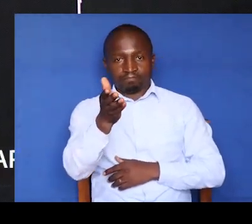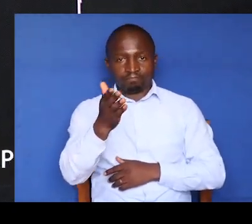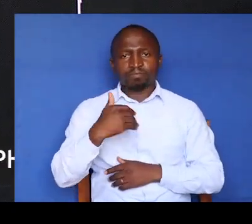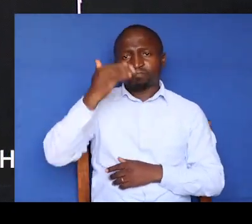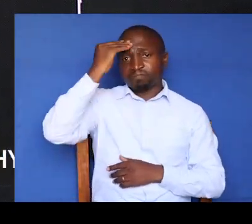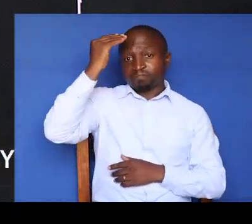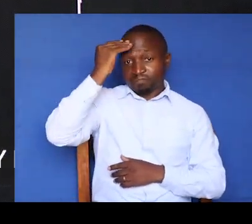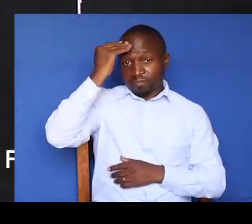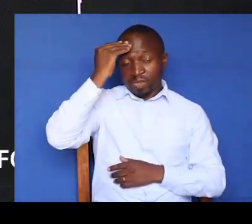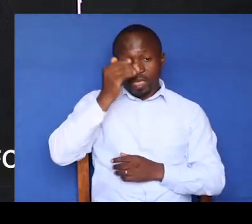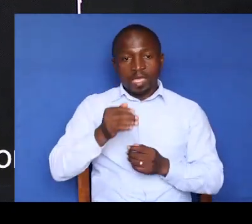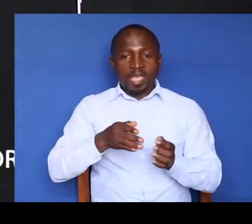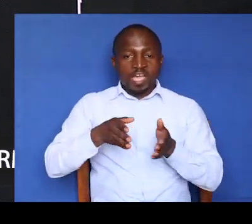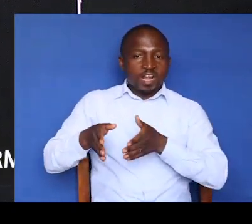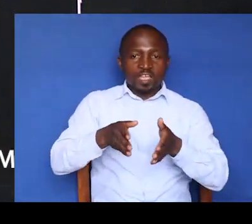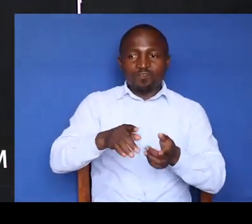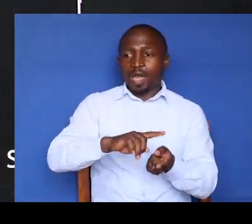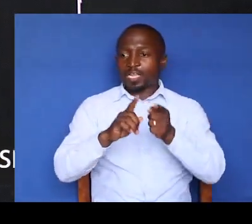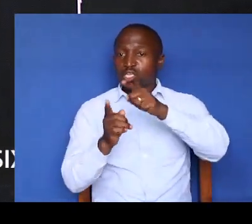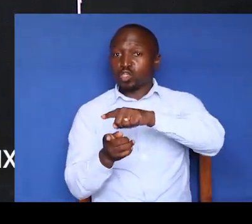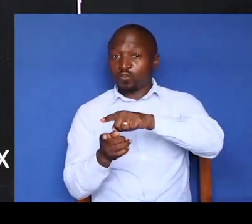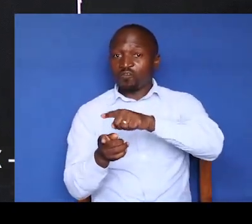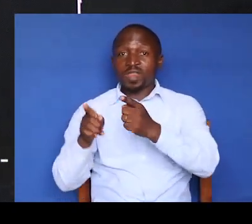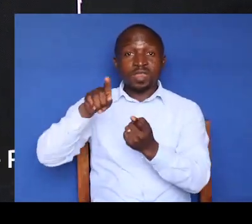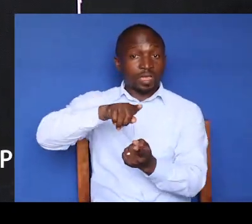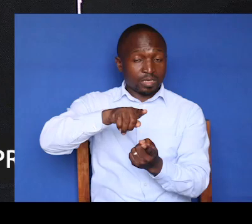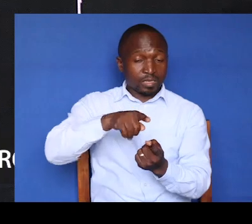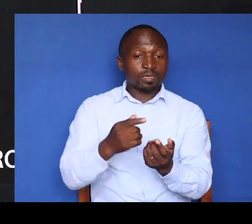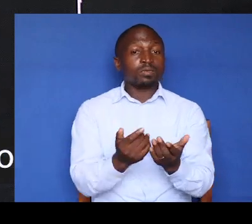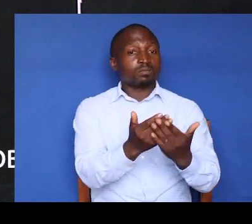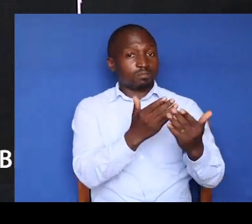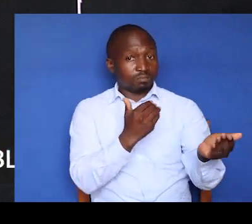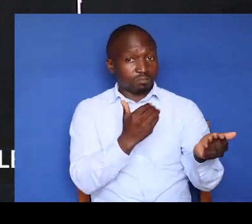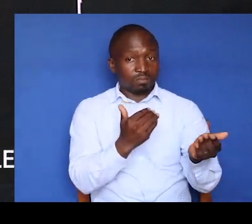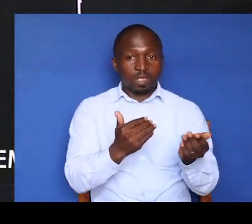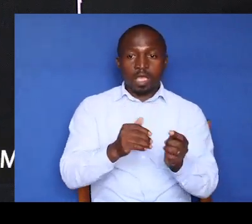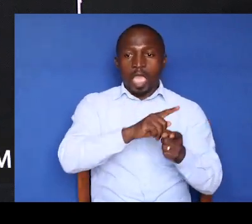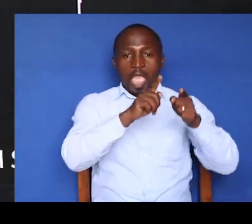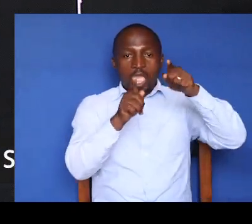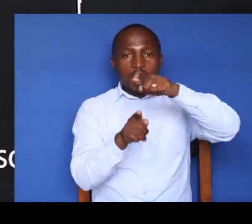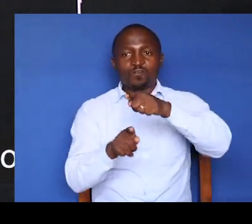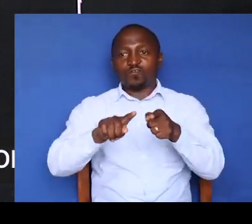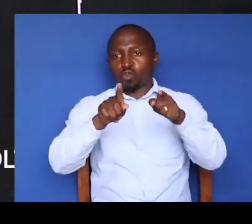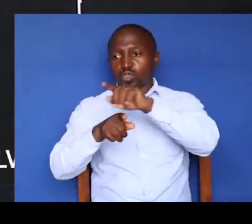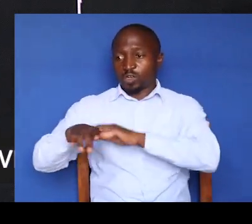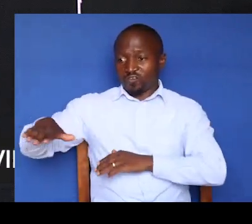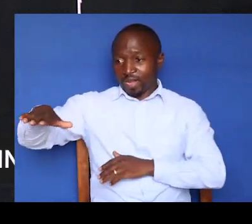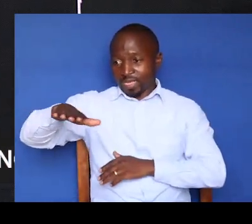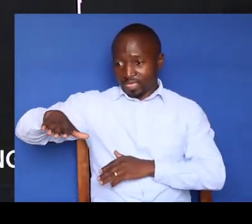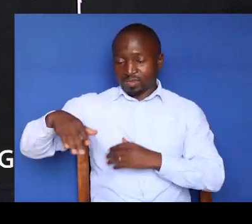River rejuvenation also makes the evolution of landscape by forming